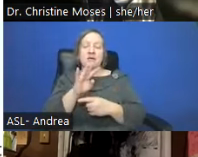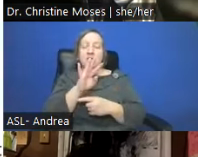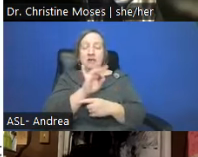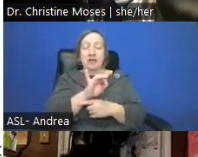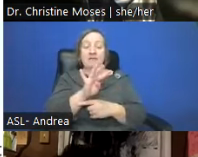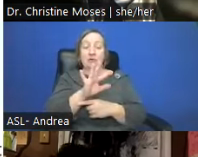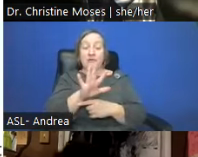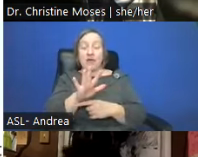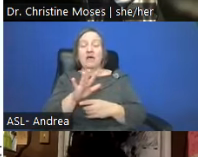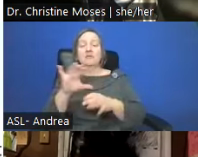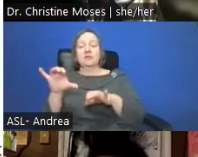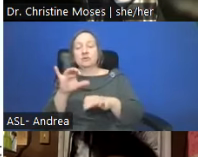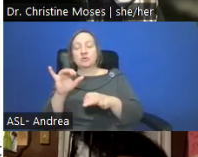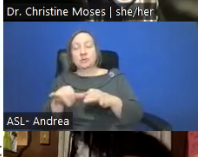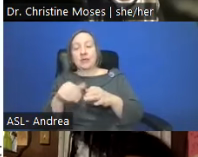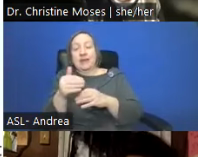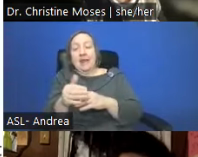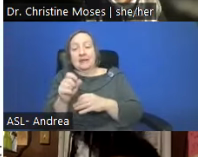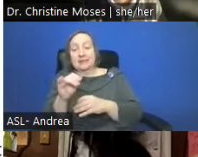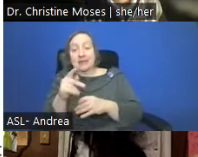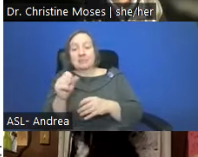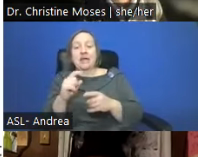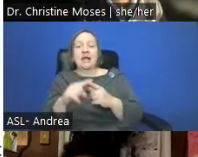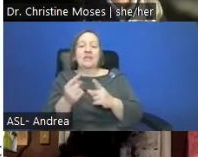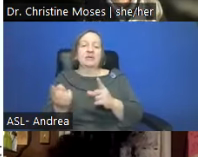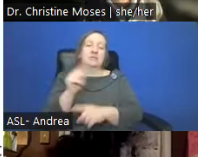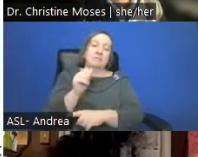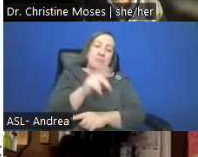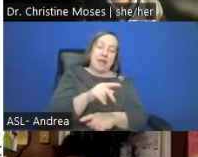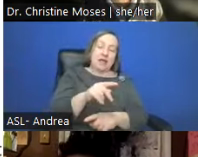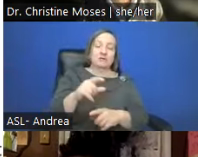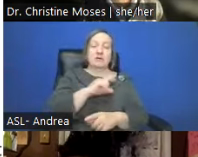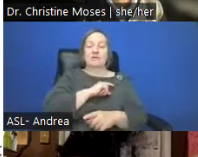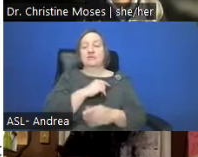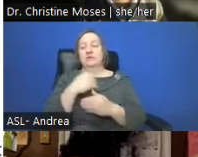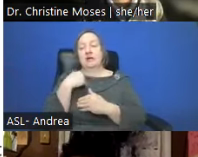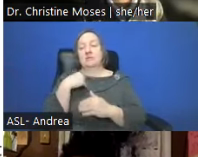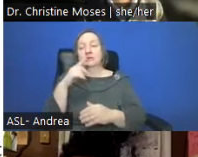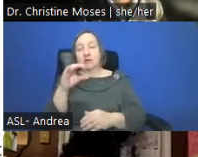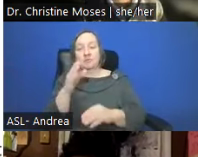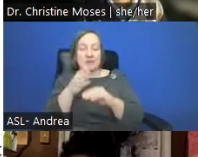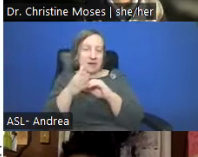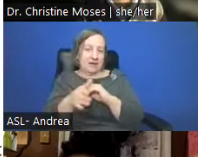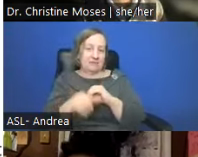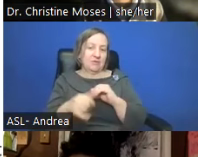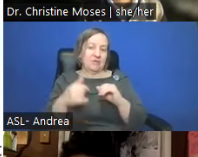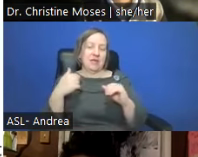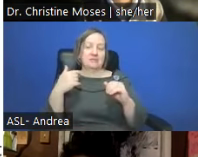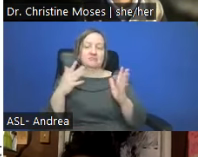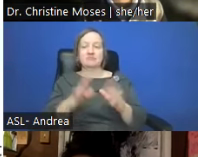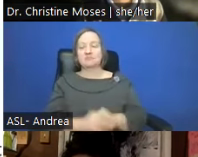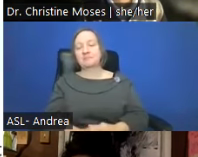then we'll circle back to the discussion on the officer accountability document after that, after we've gone through a few of those.